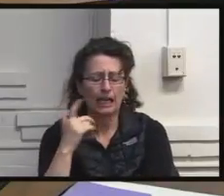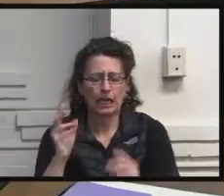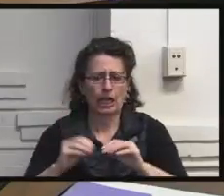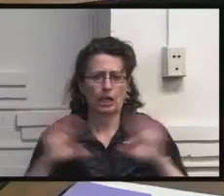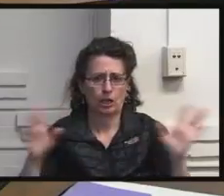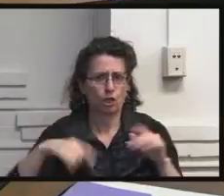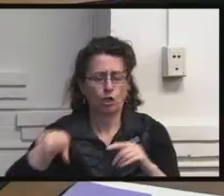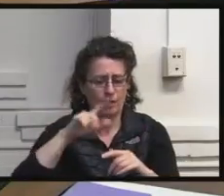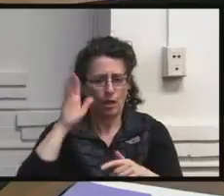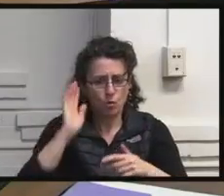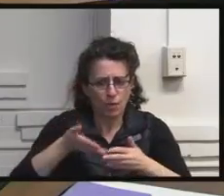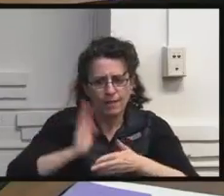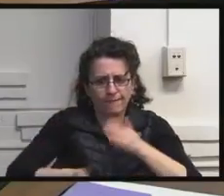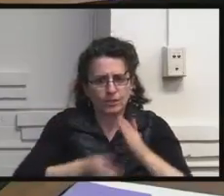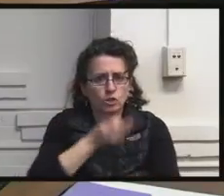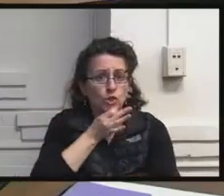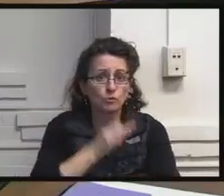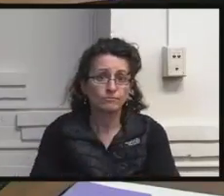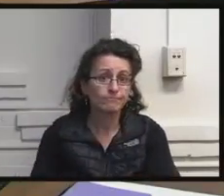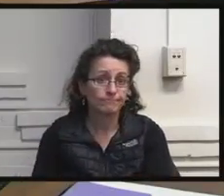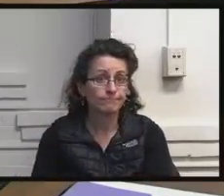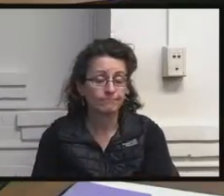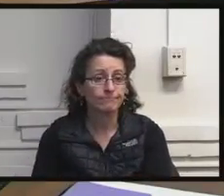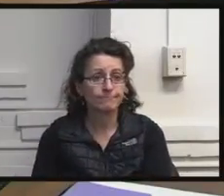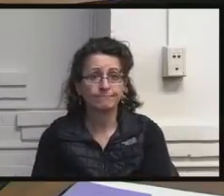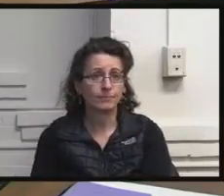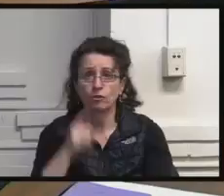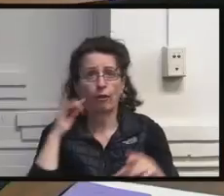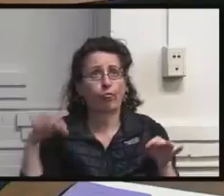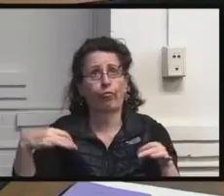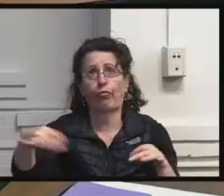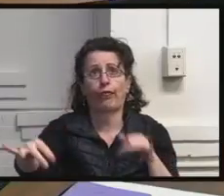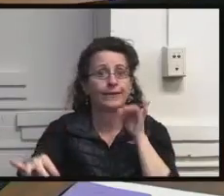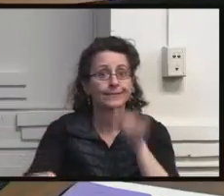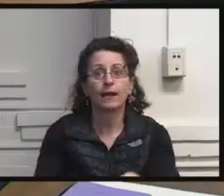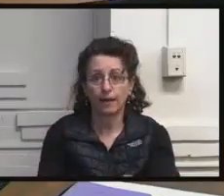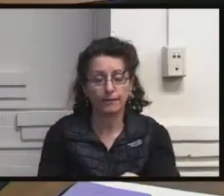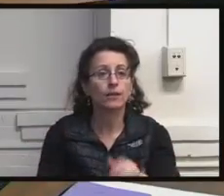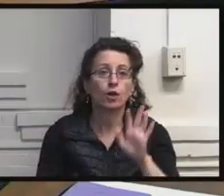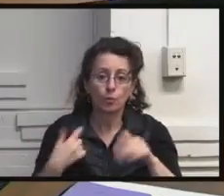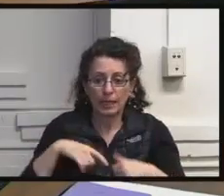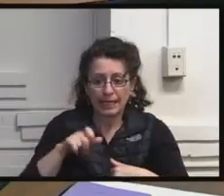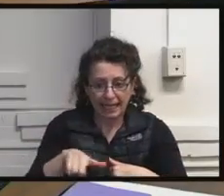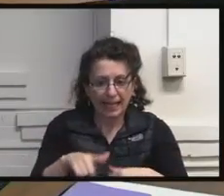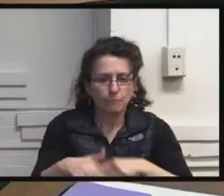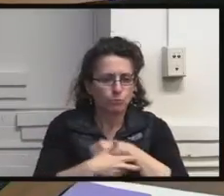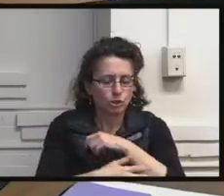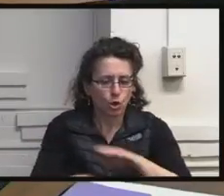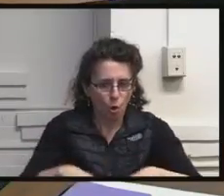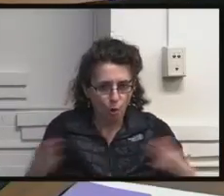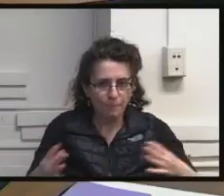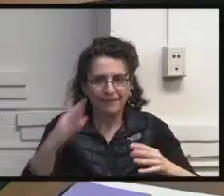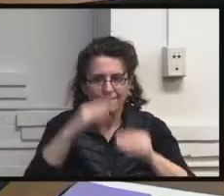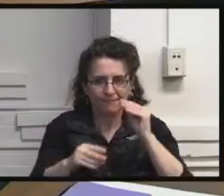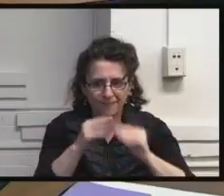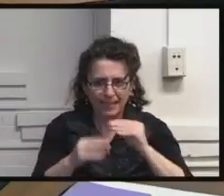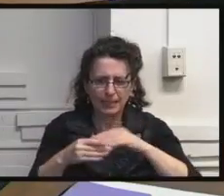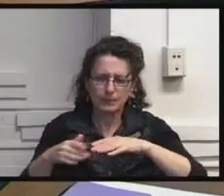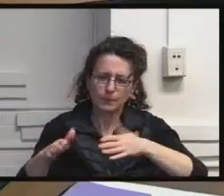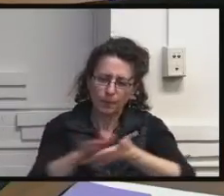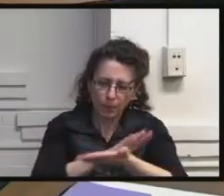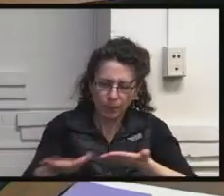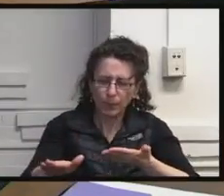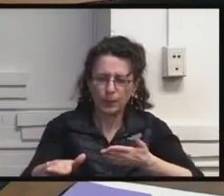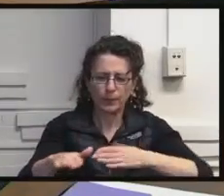to getting this done and getting it done now. And we really appreciate that. We need this for our community. And the fact that you're doing it this